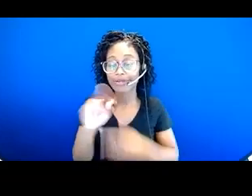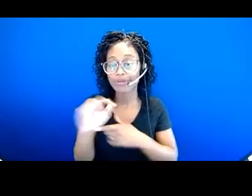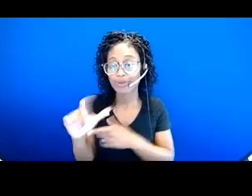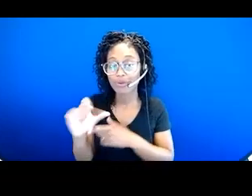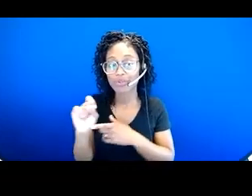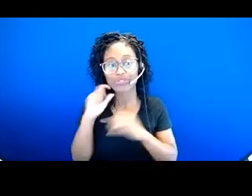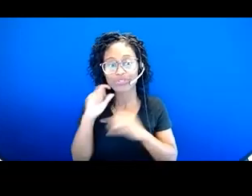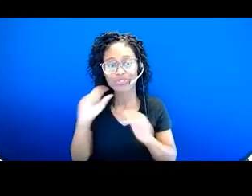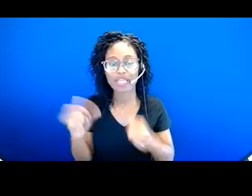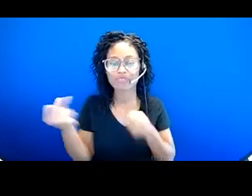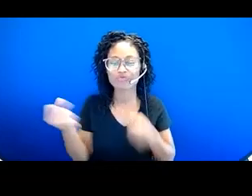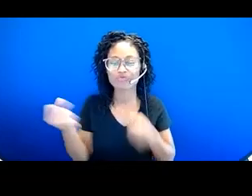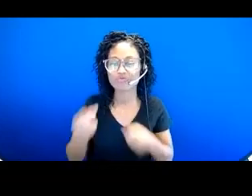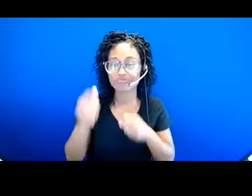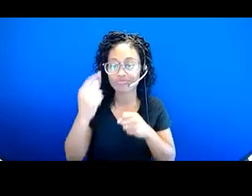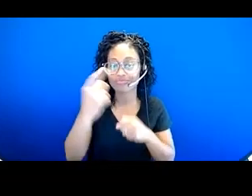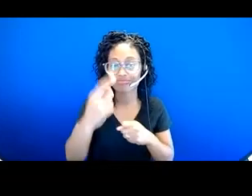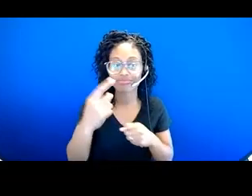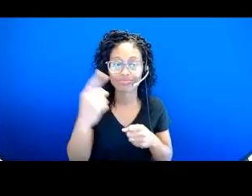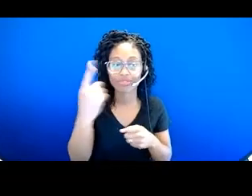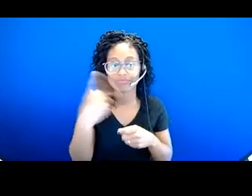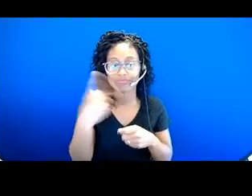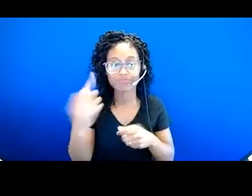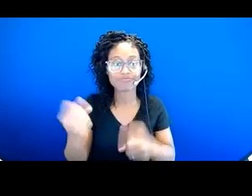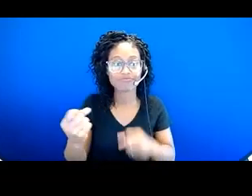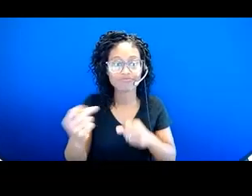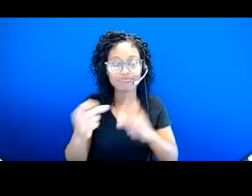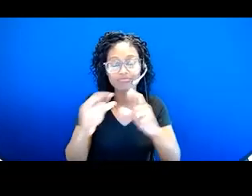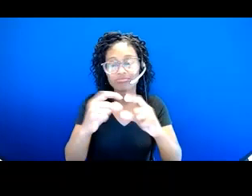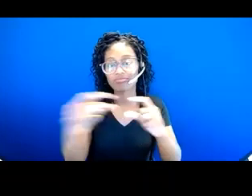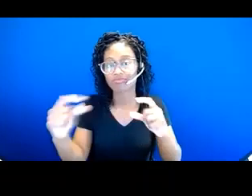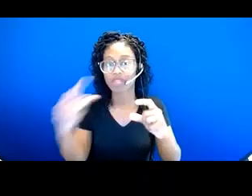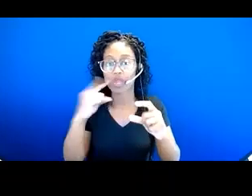can italicize it, you can add some color to it.